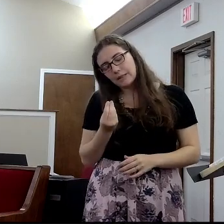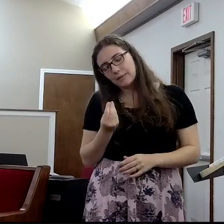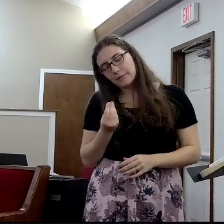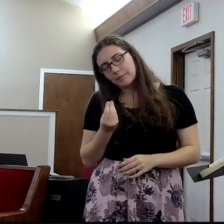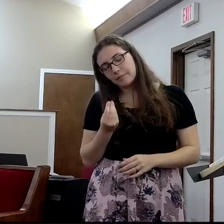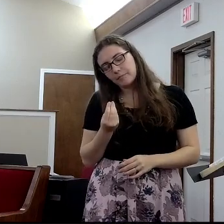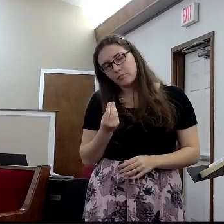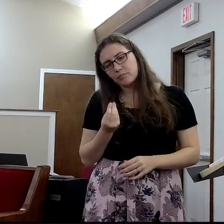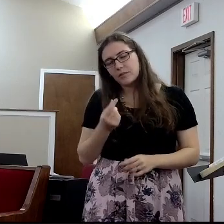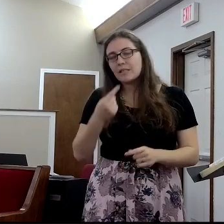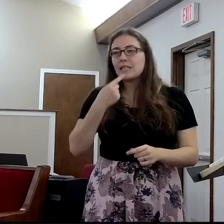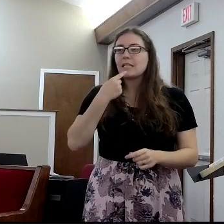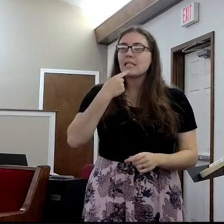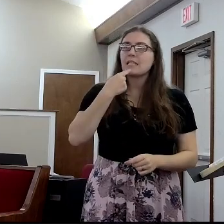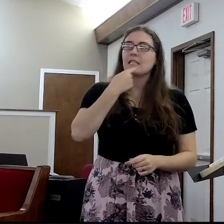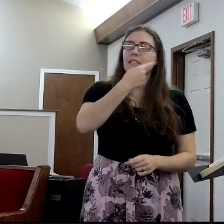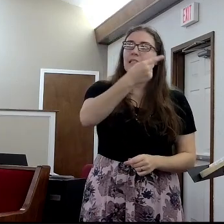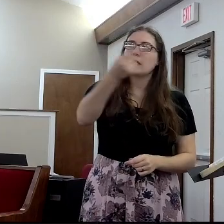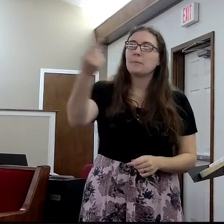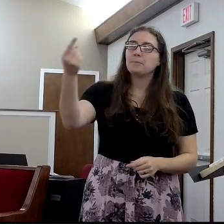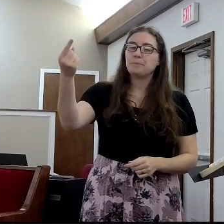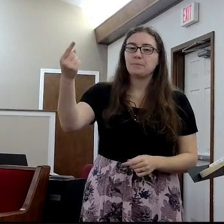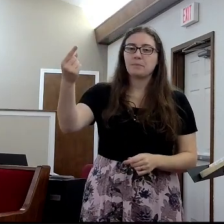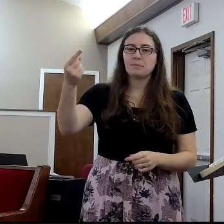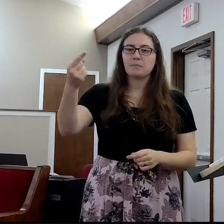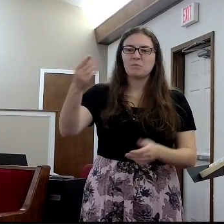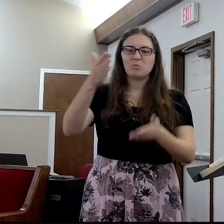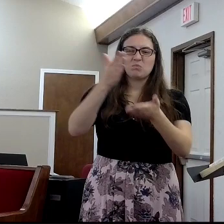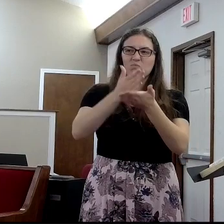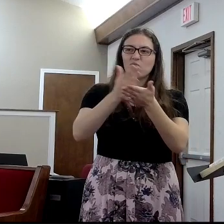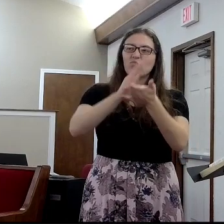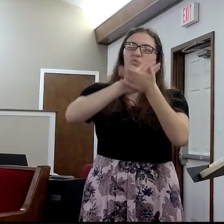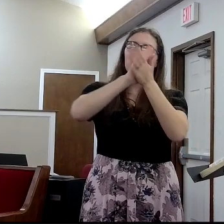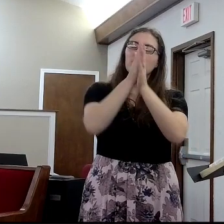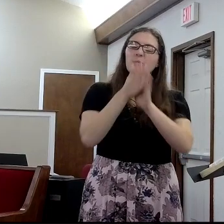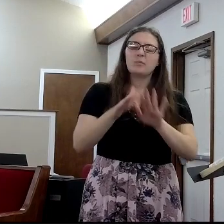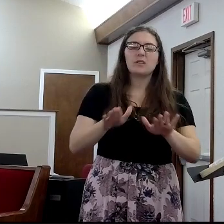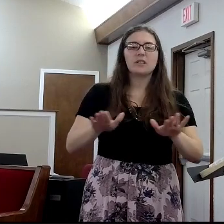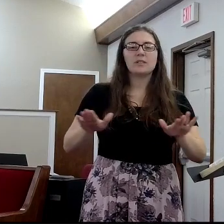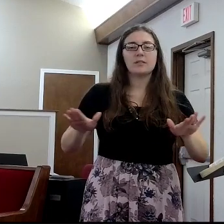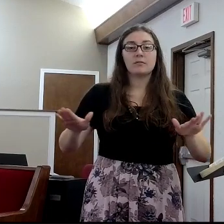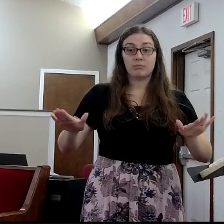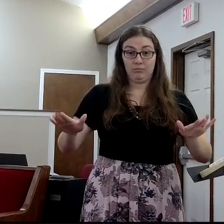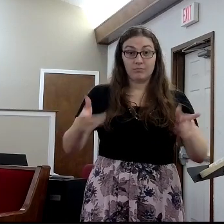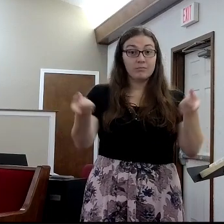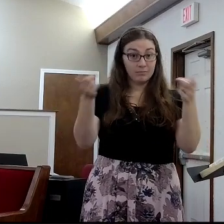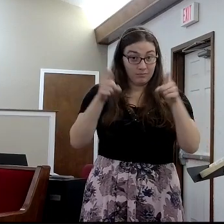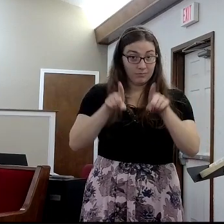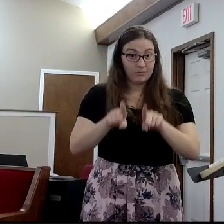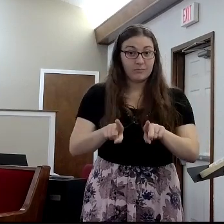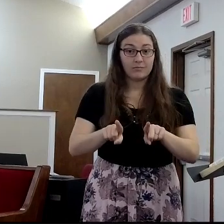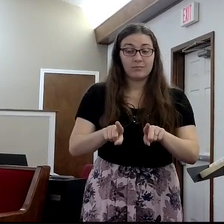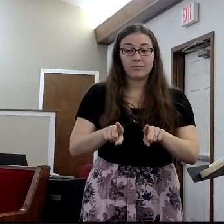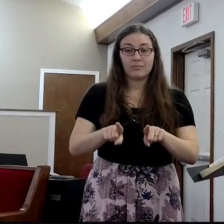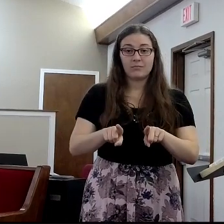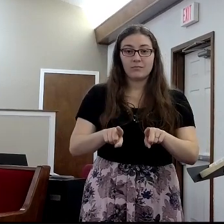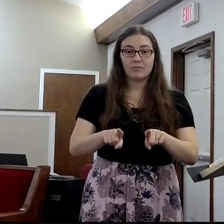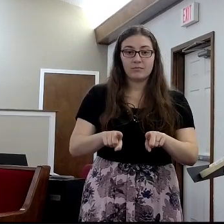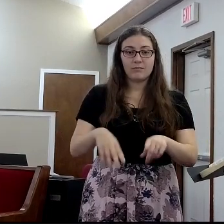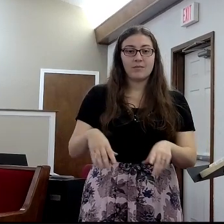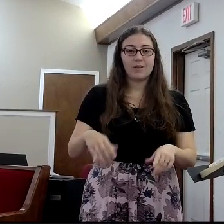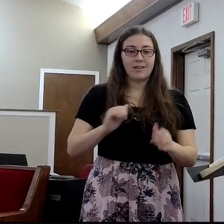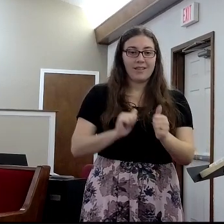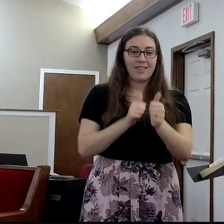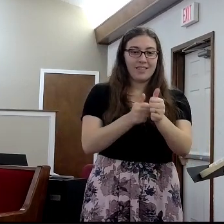when Jesus was asleep, he told the sea to be still, the wind to be still, and it ceased. And then the disciples